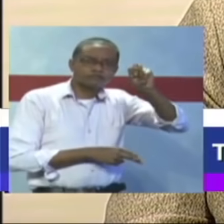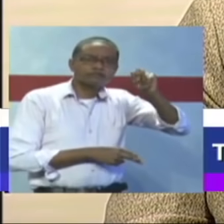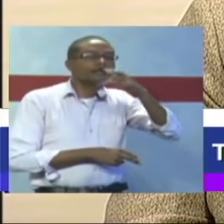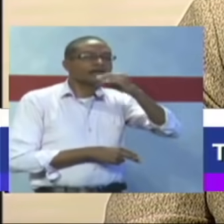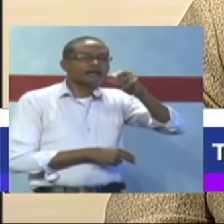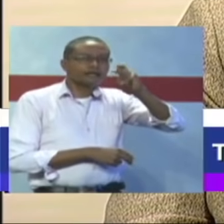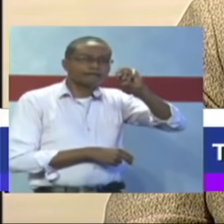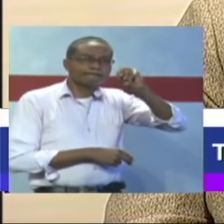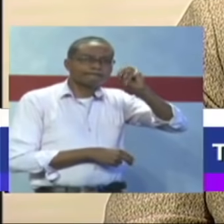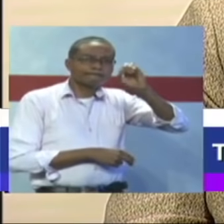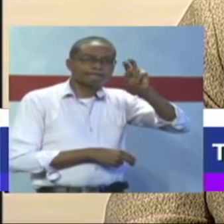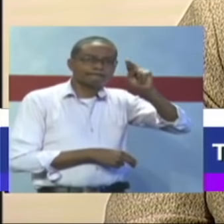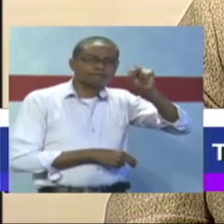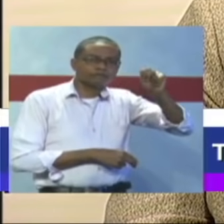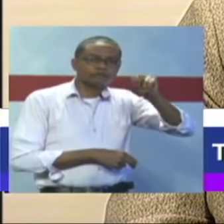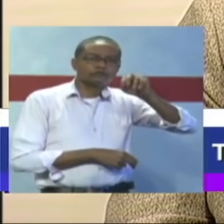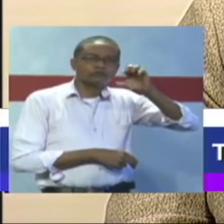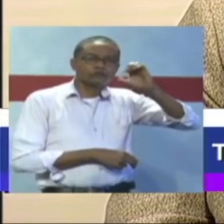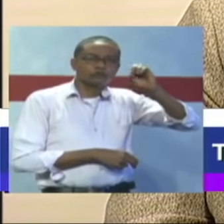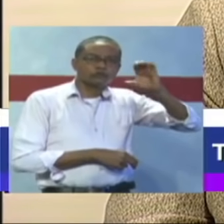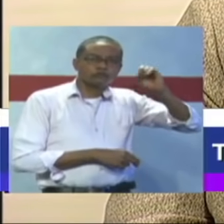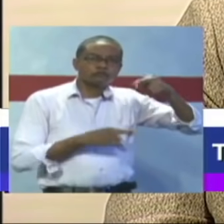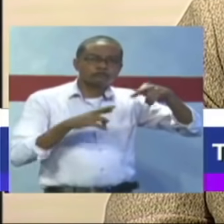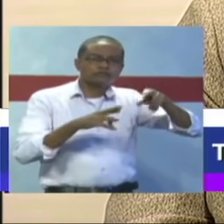be contacted at